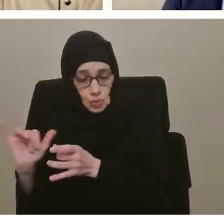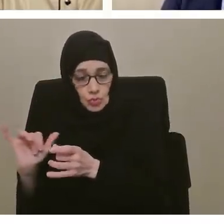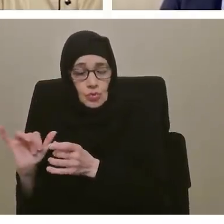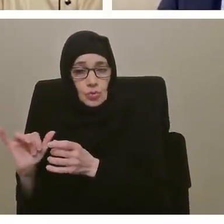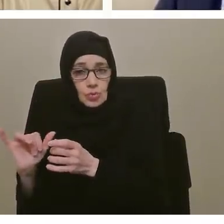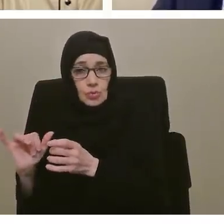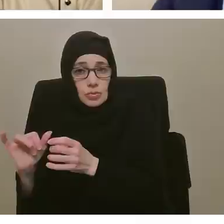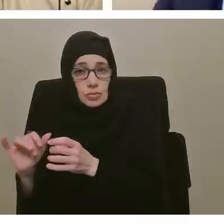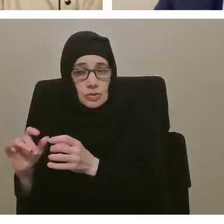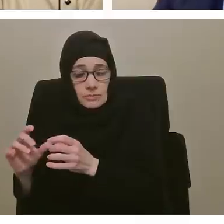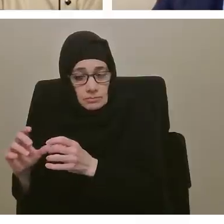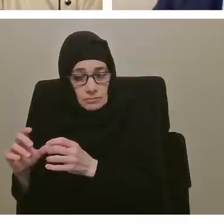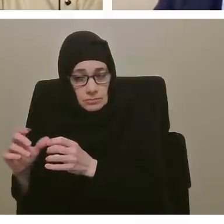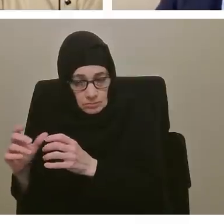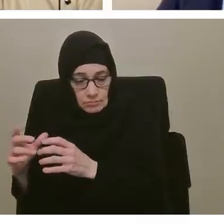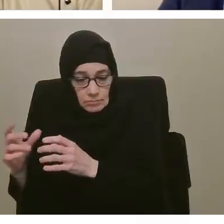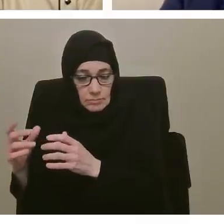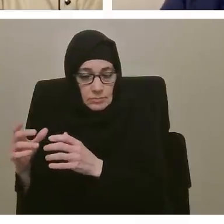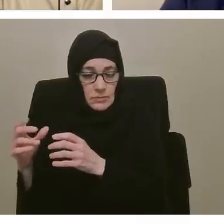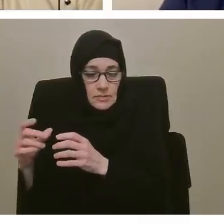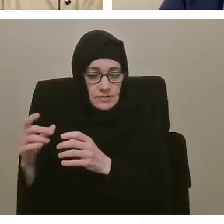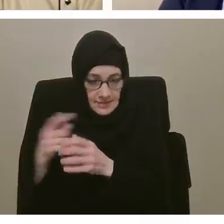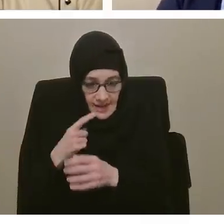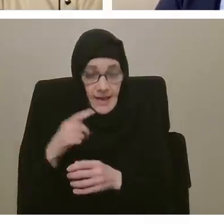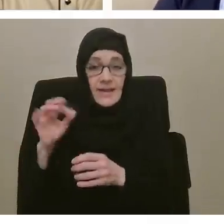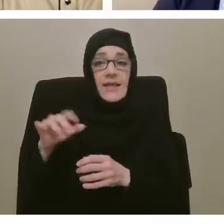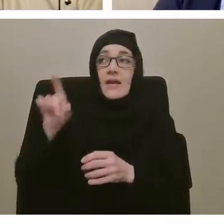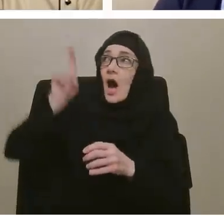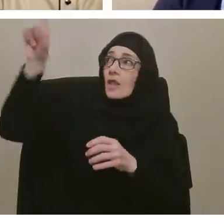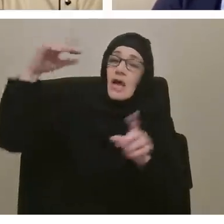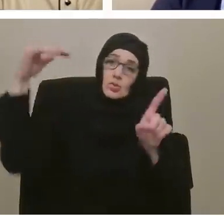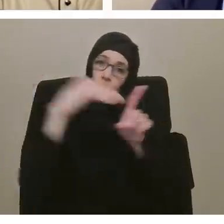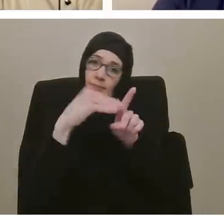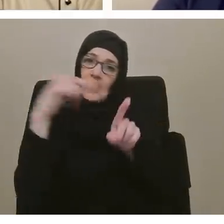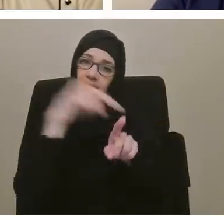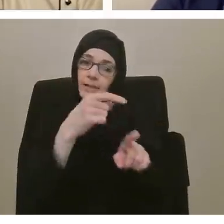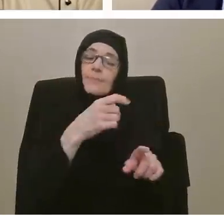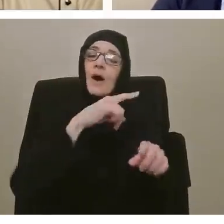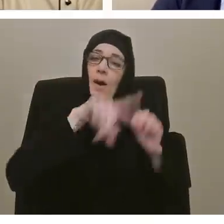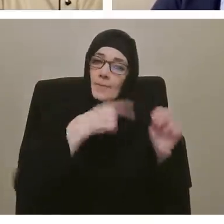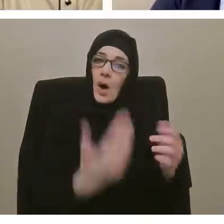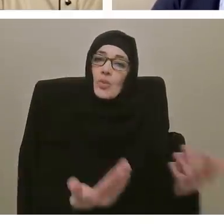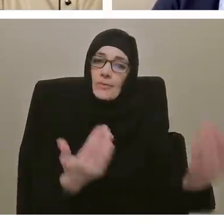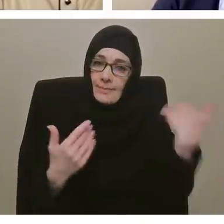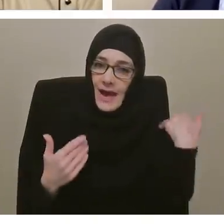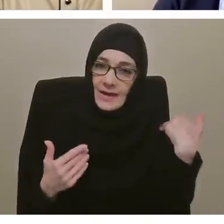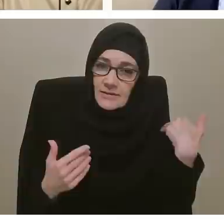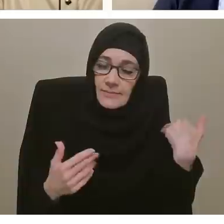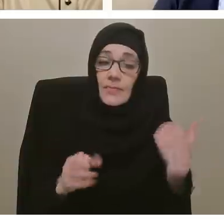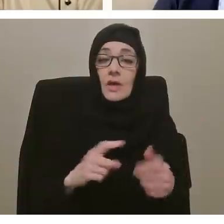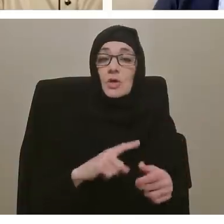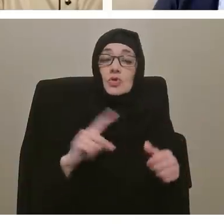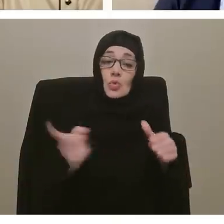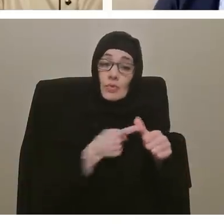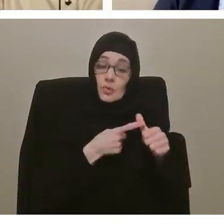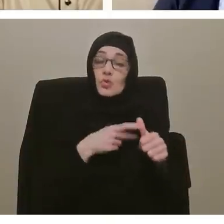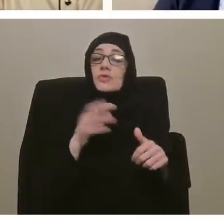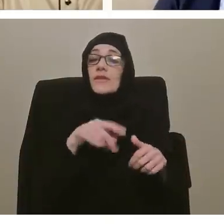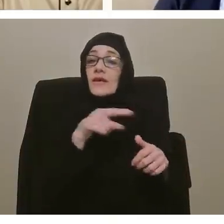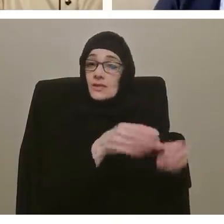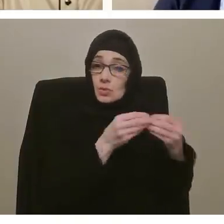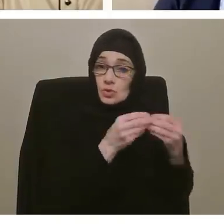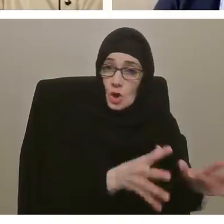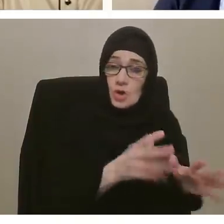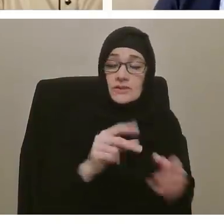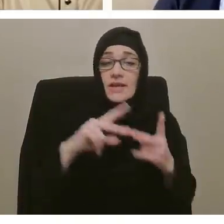is reminding him of that past. And it's important for us, when we see these three blessings, the first of them being that he was lost, and then the second,